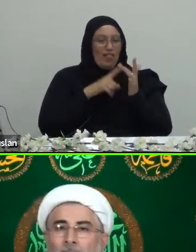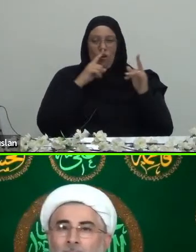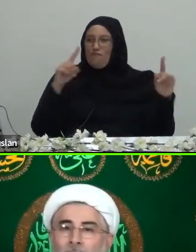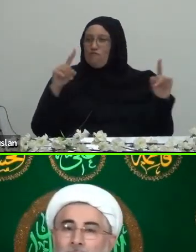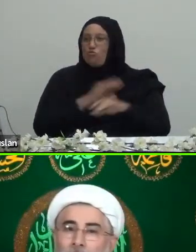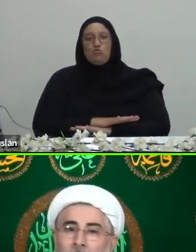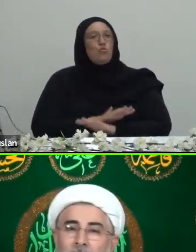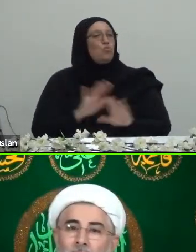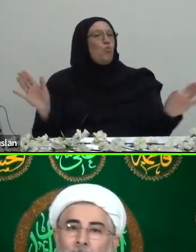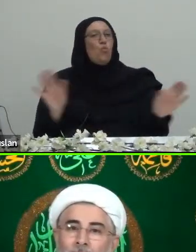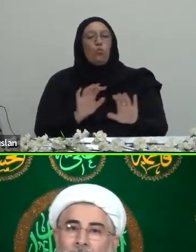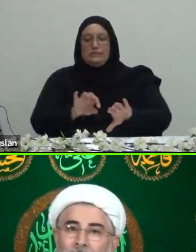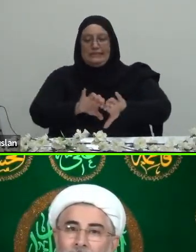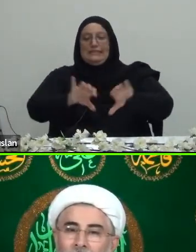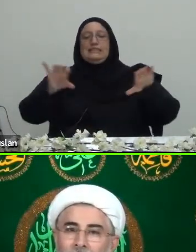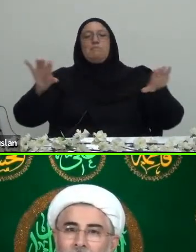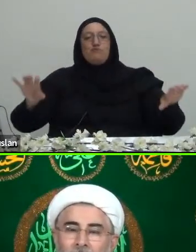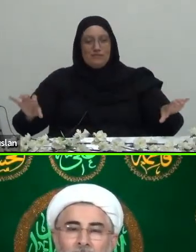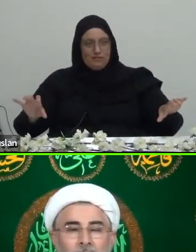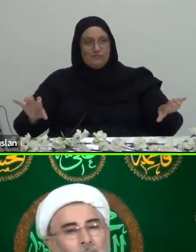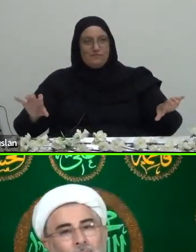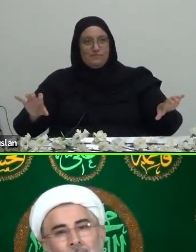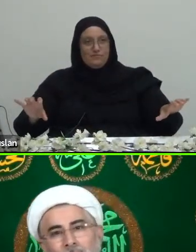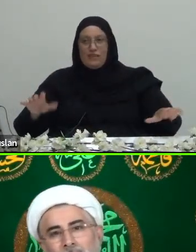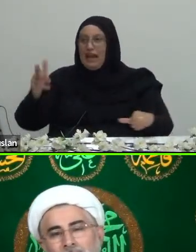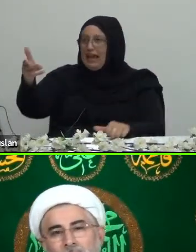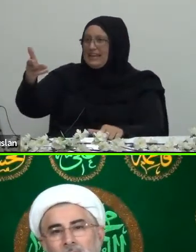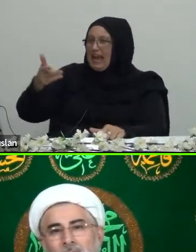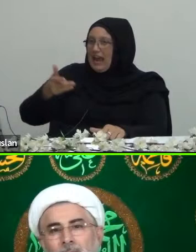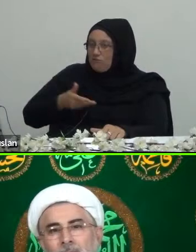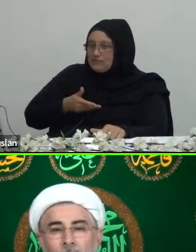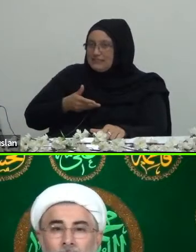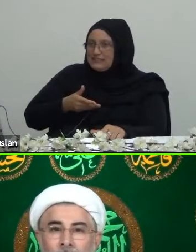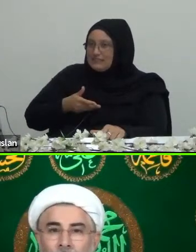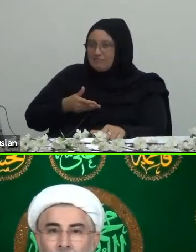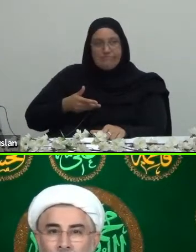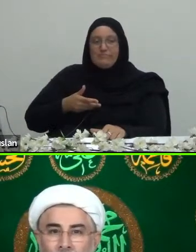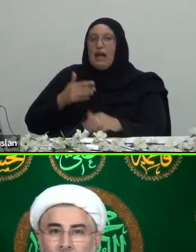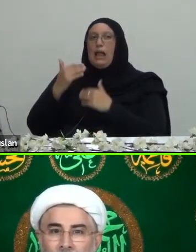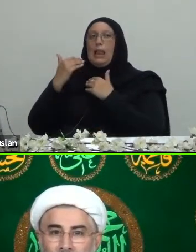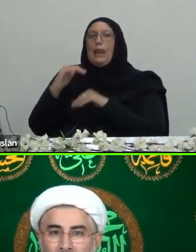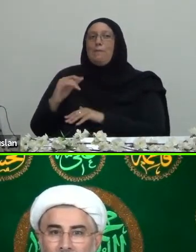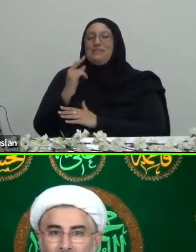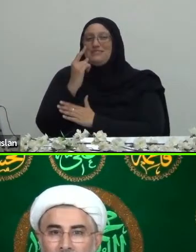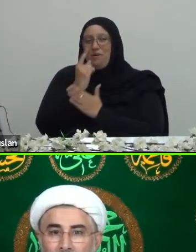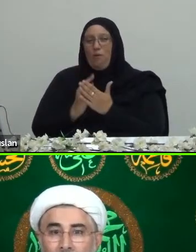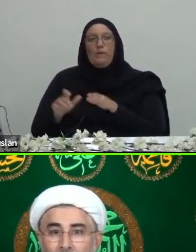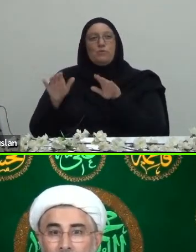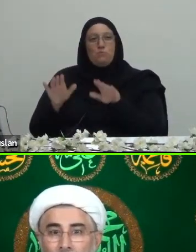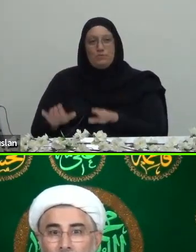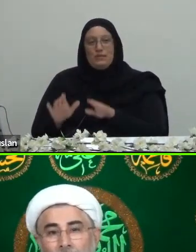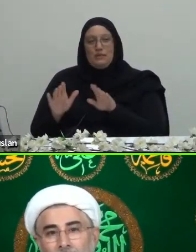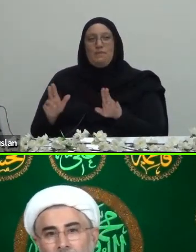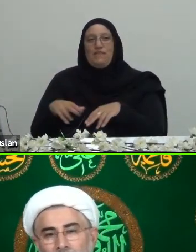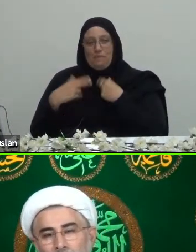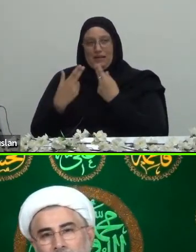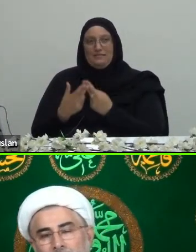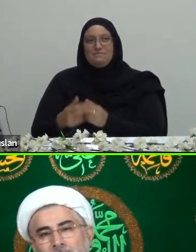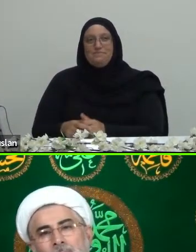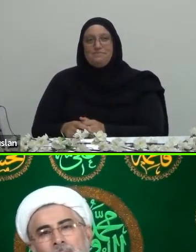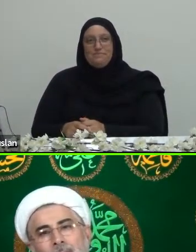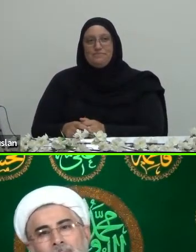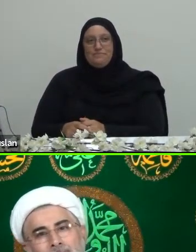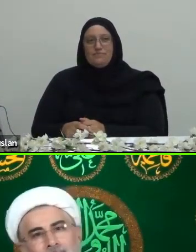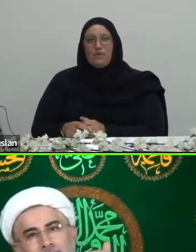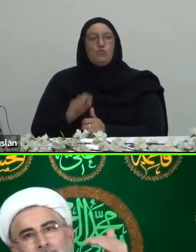subjects. Speaking about the inheritance, no, inheritance is limited only to the Muslim heirs, not the